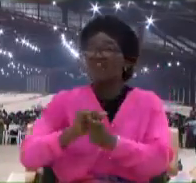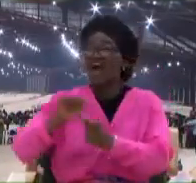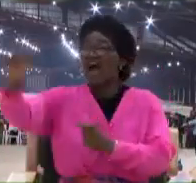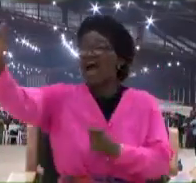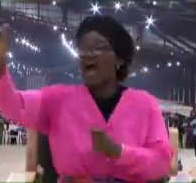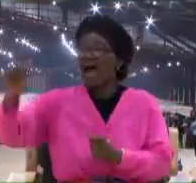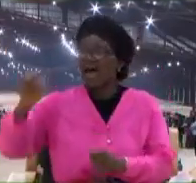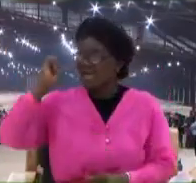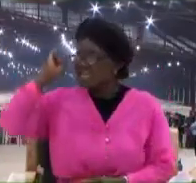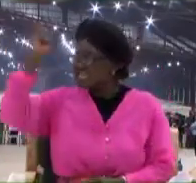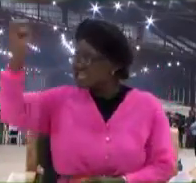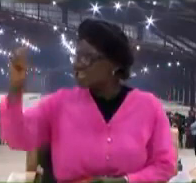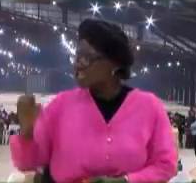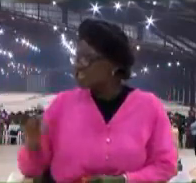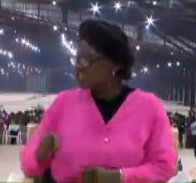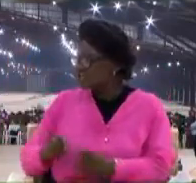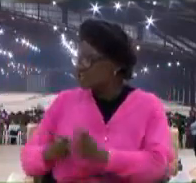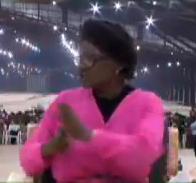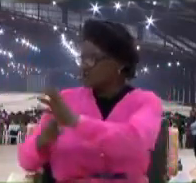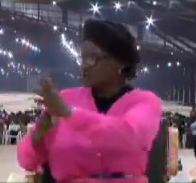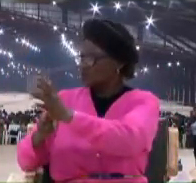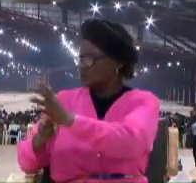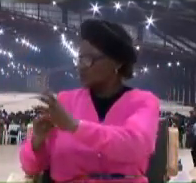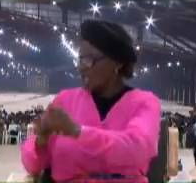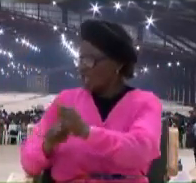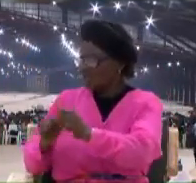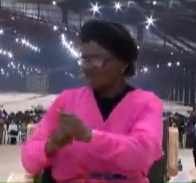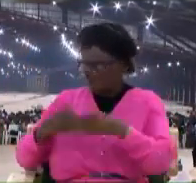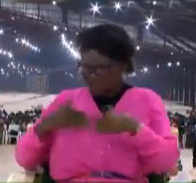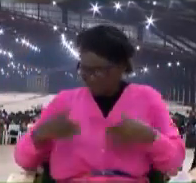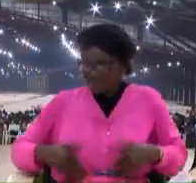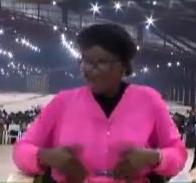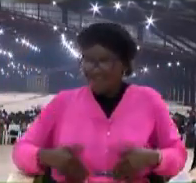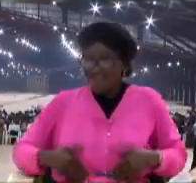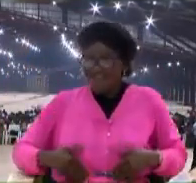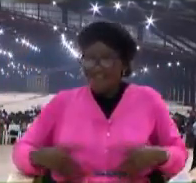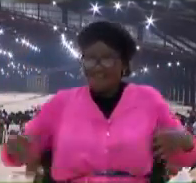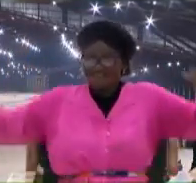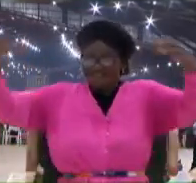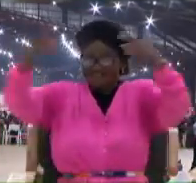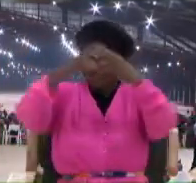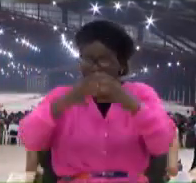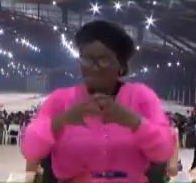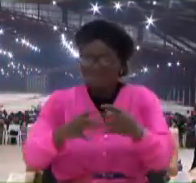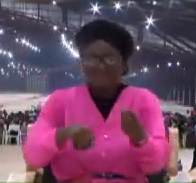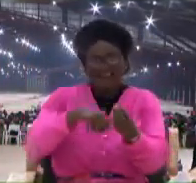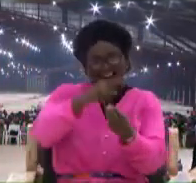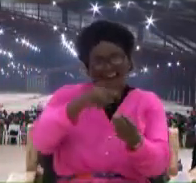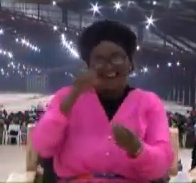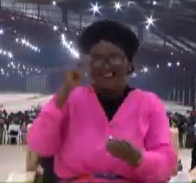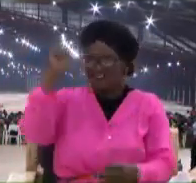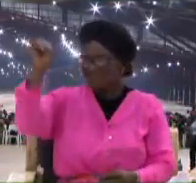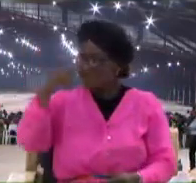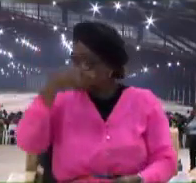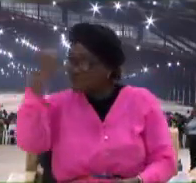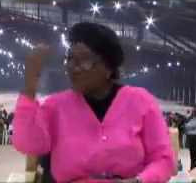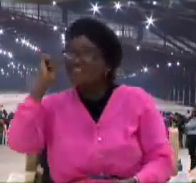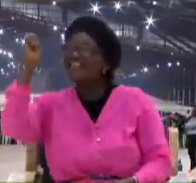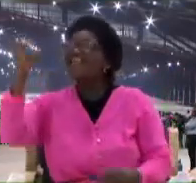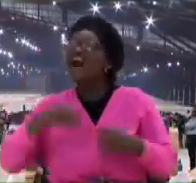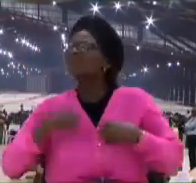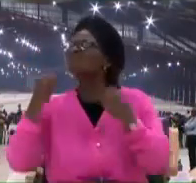Everybody was gathering around him because he had plenty of money to